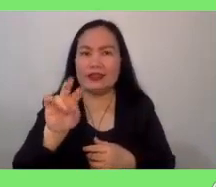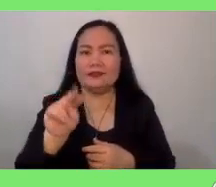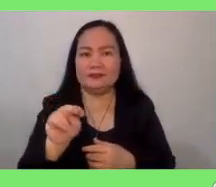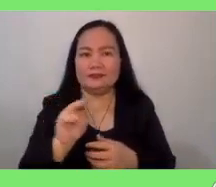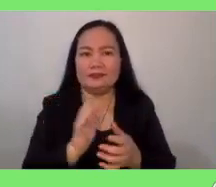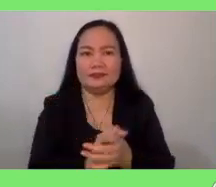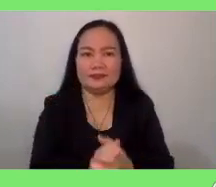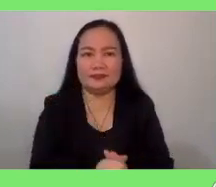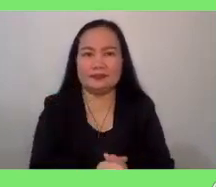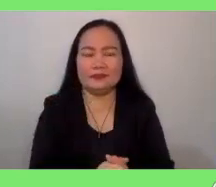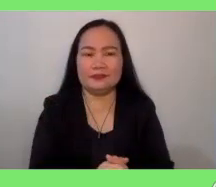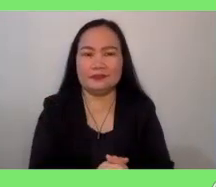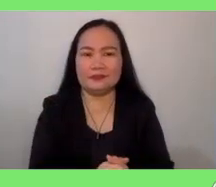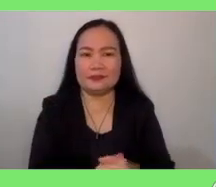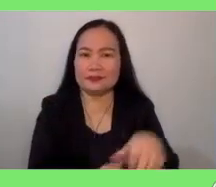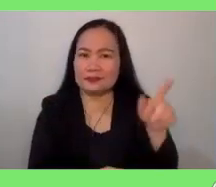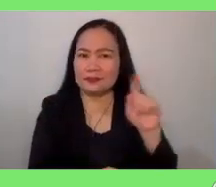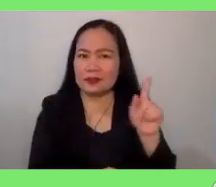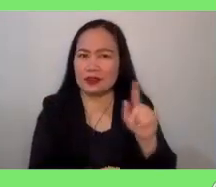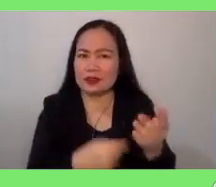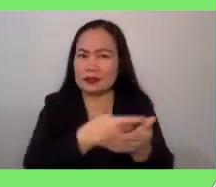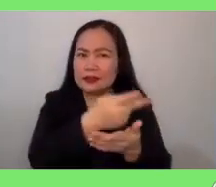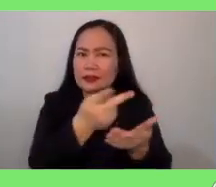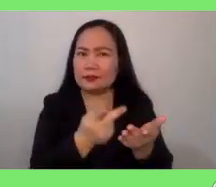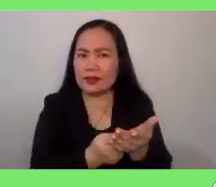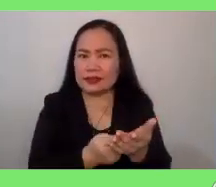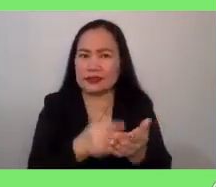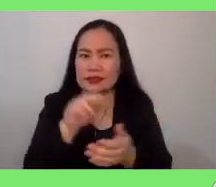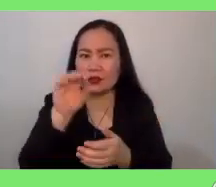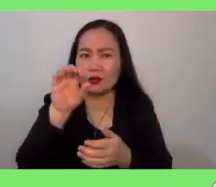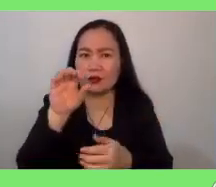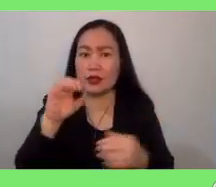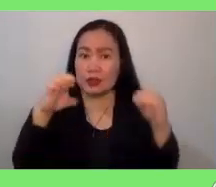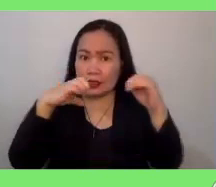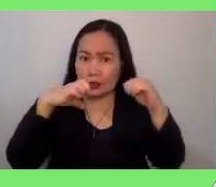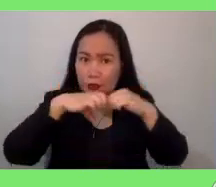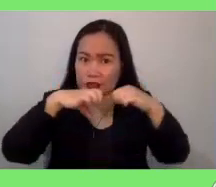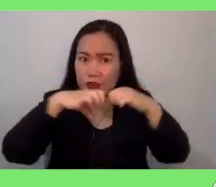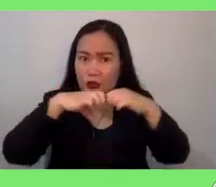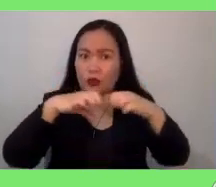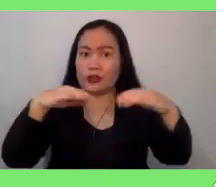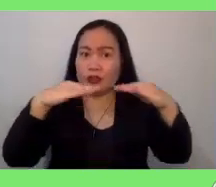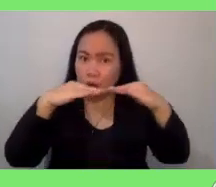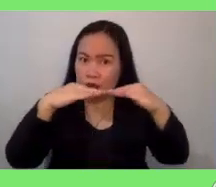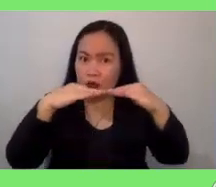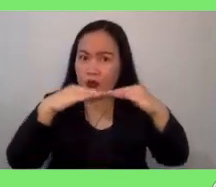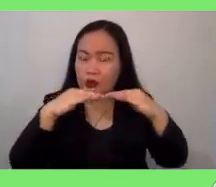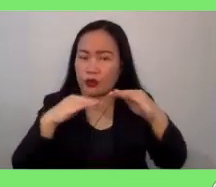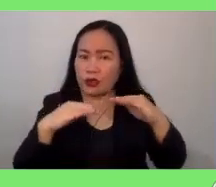are equal. So, what are the parts of an equation? So, syempre, meron